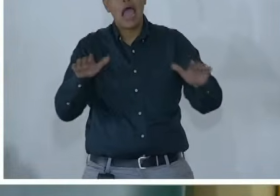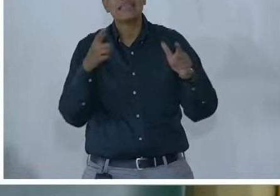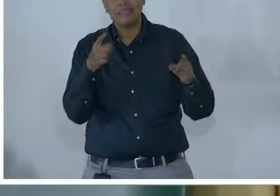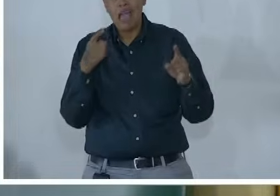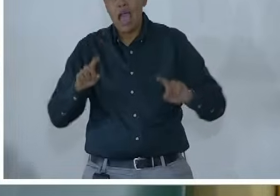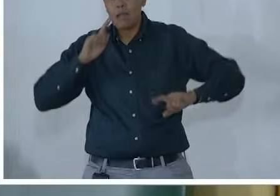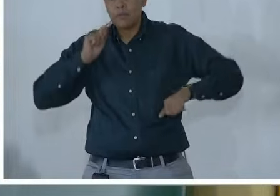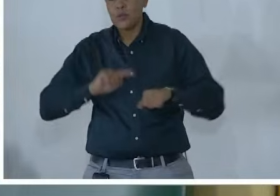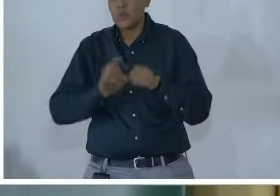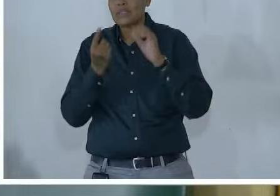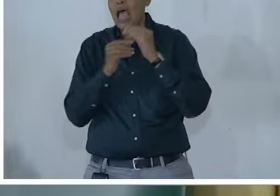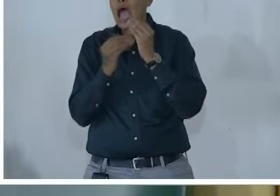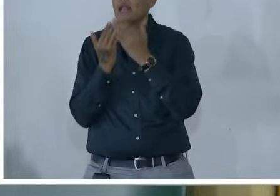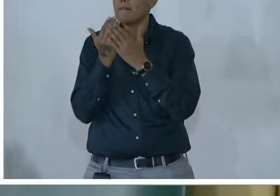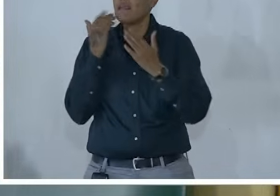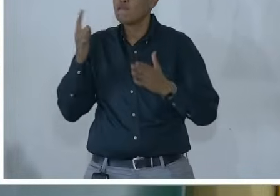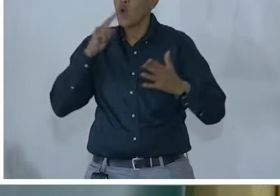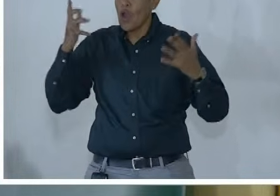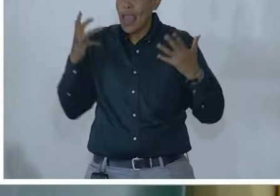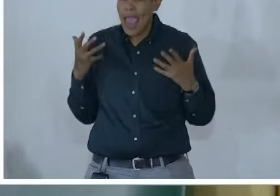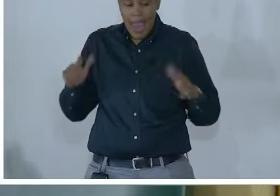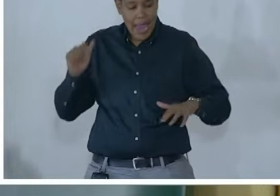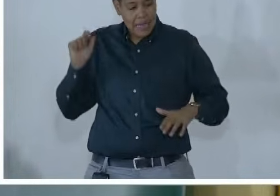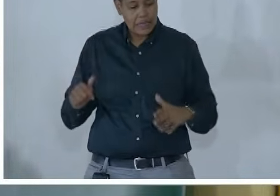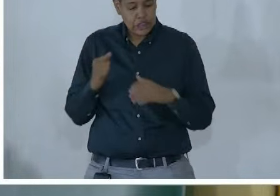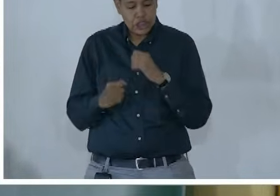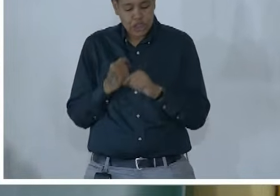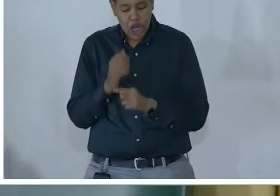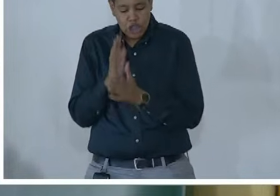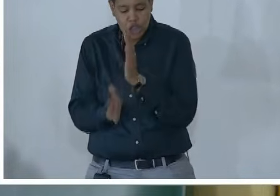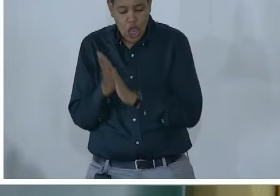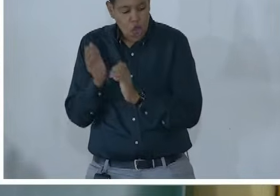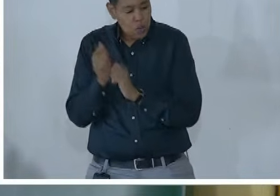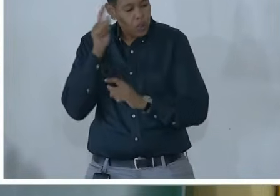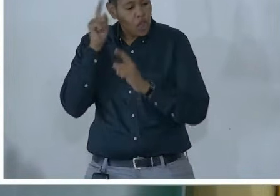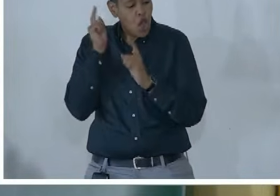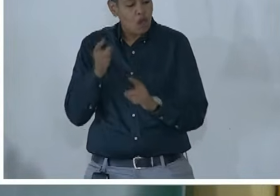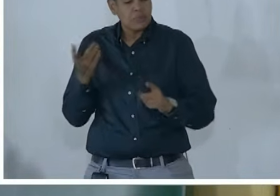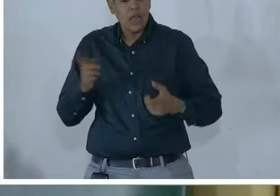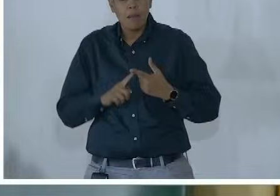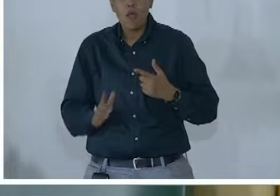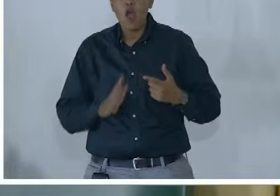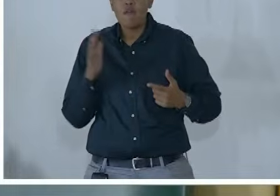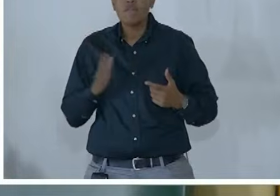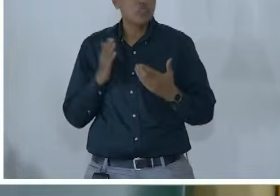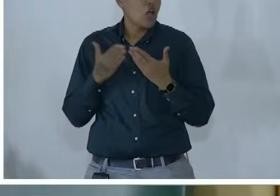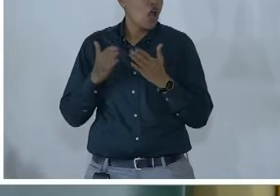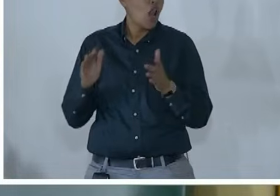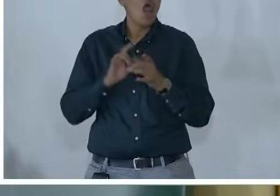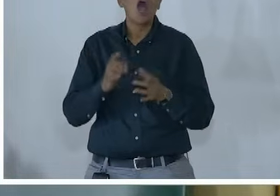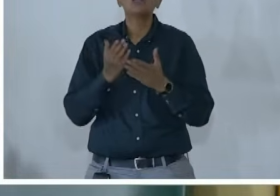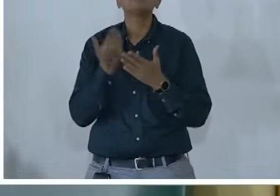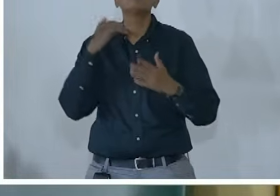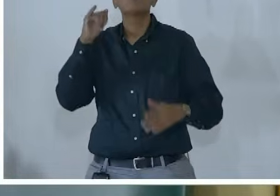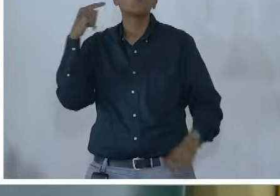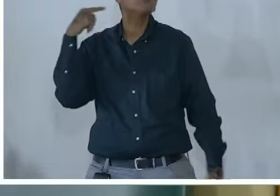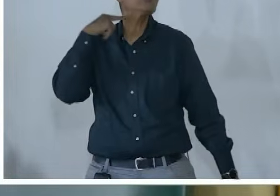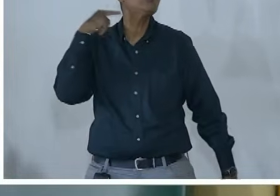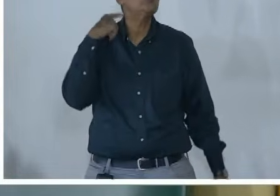to commence before the end of this year, with the objective of an official launch before